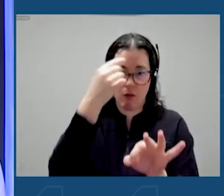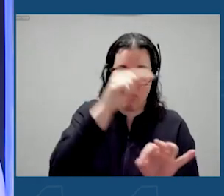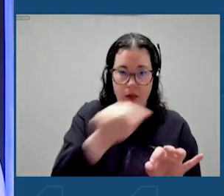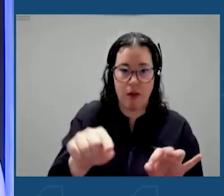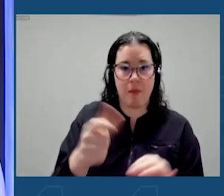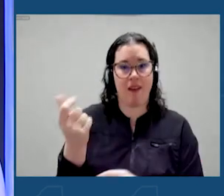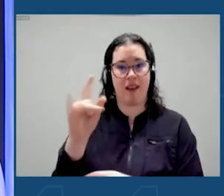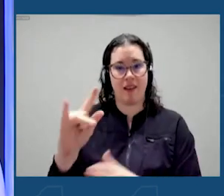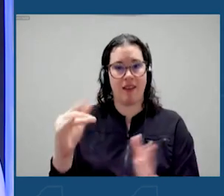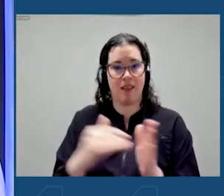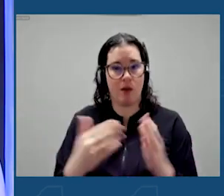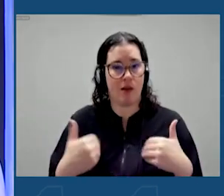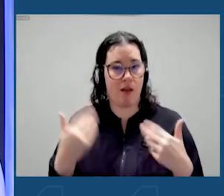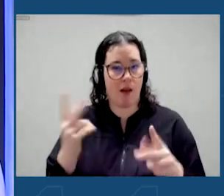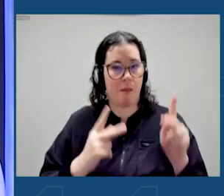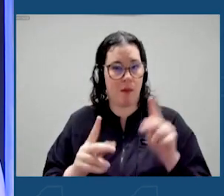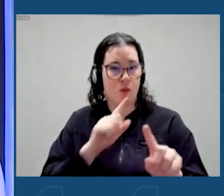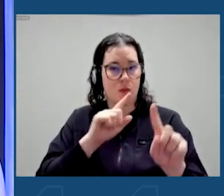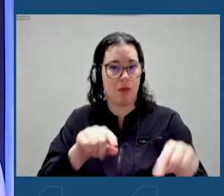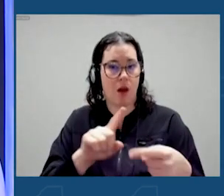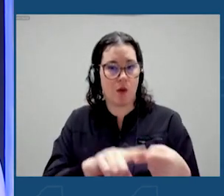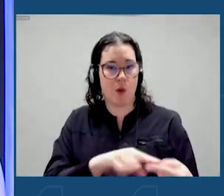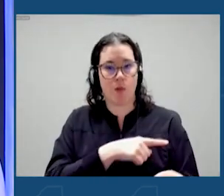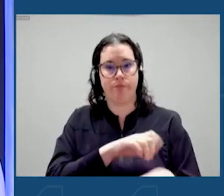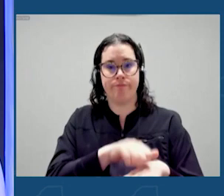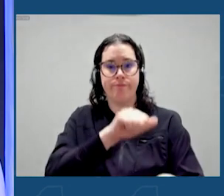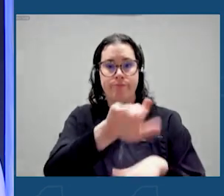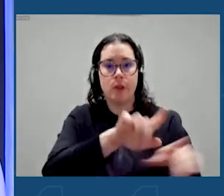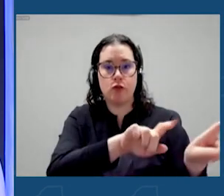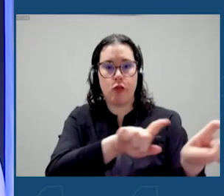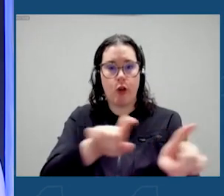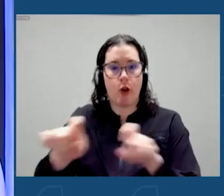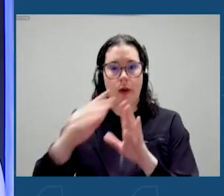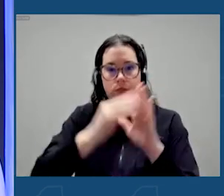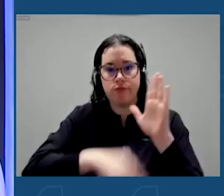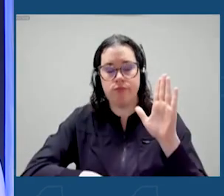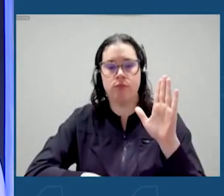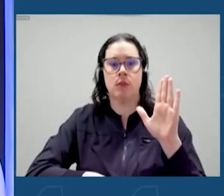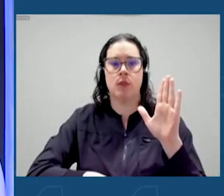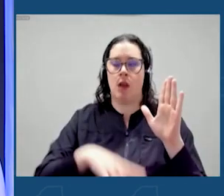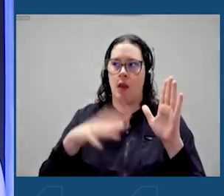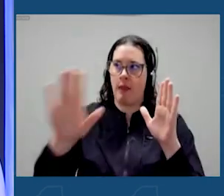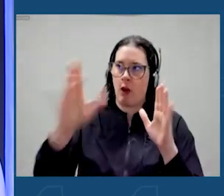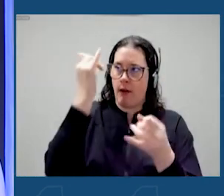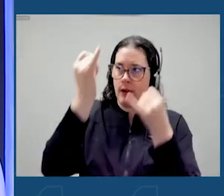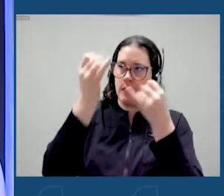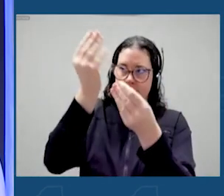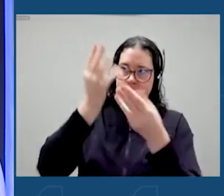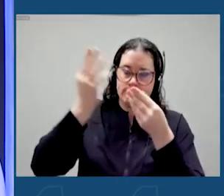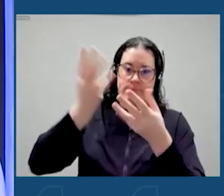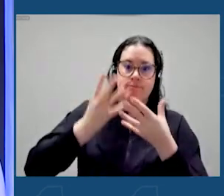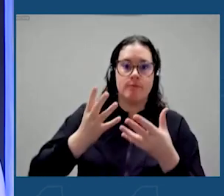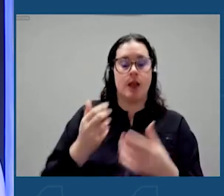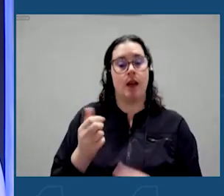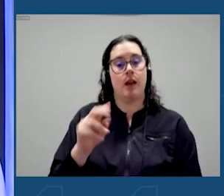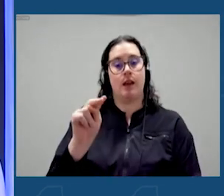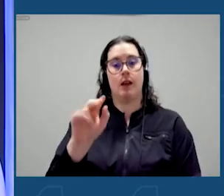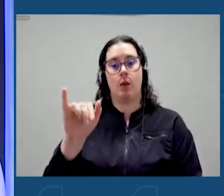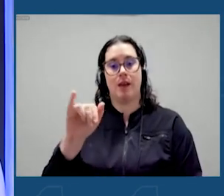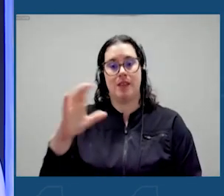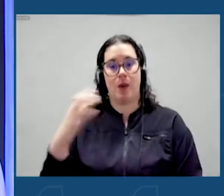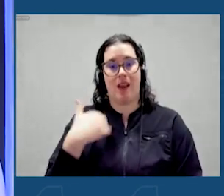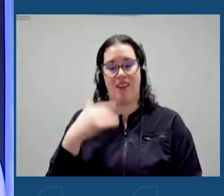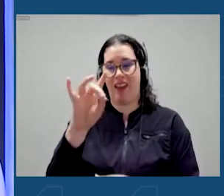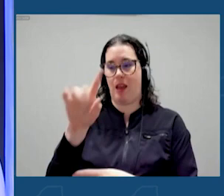18,000 young people responded to our survey to share their ideas. And you know, in New York City, we have 8.8 million people, but we